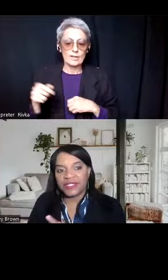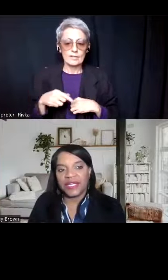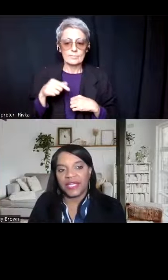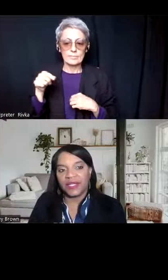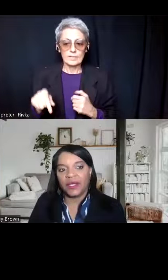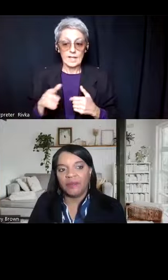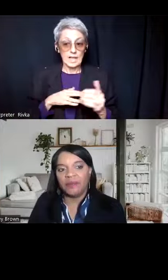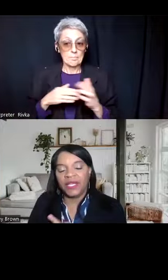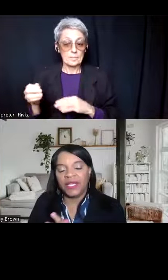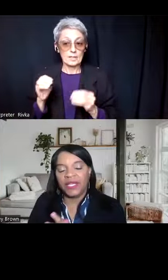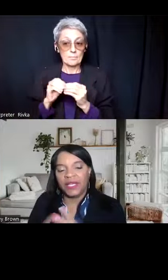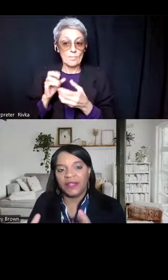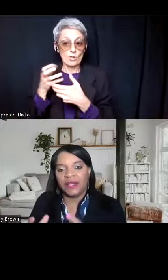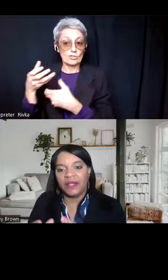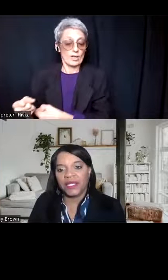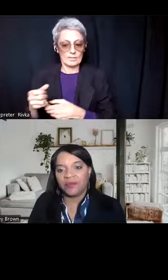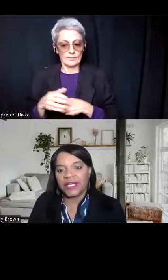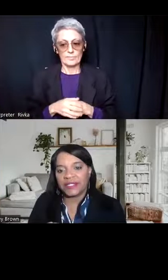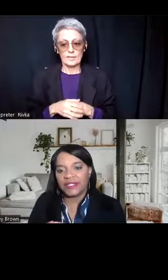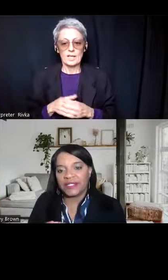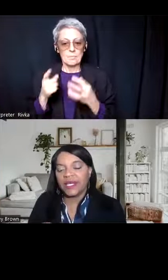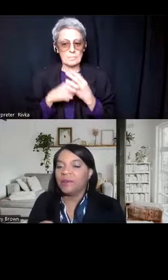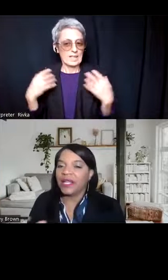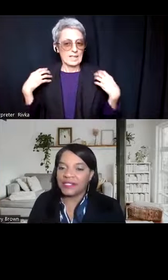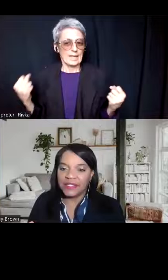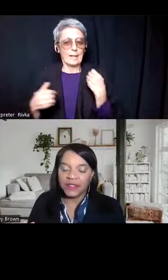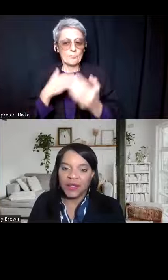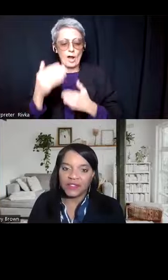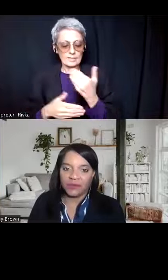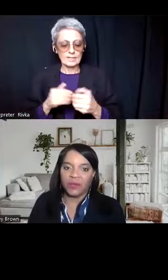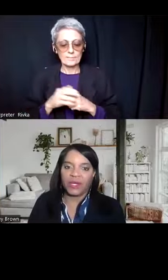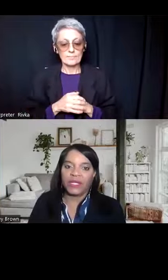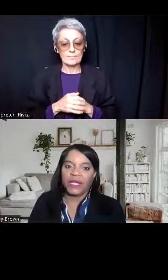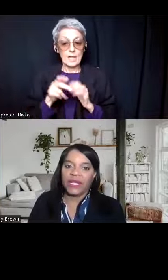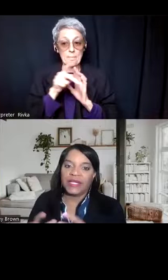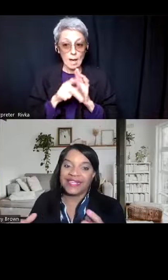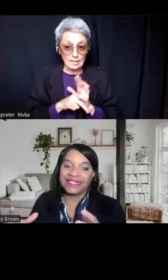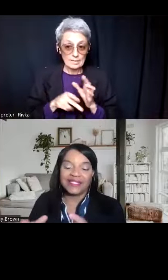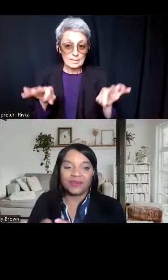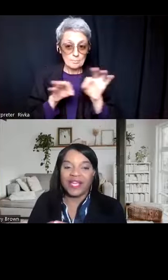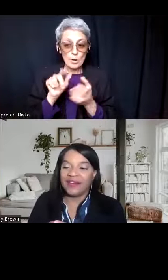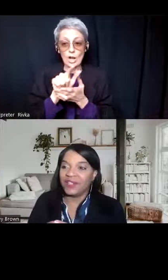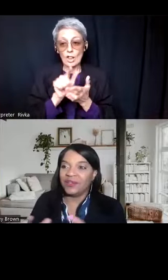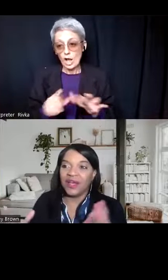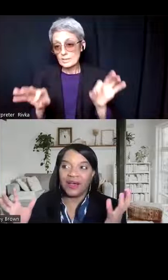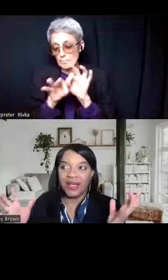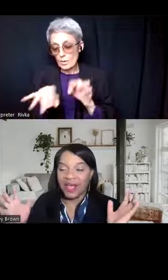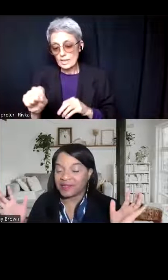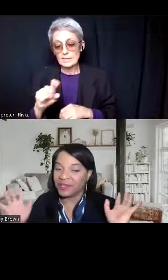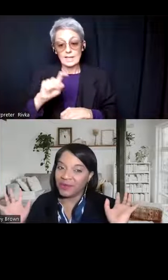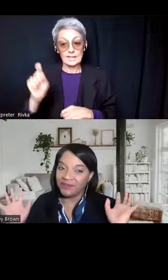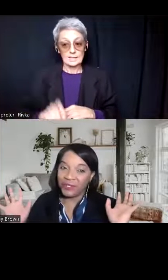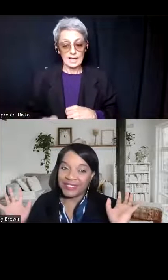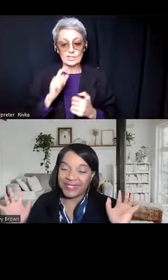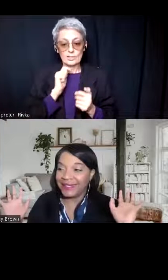build trust and begin that healing process. Policies and laws are important. In Texas, we have a new law,